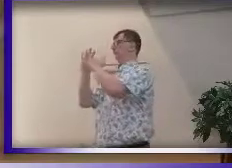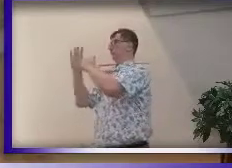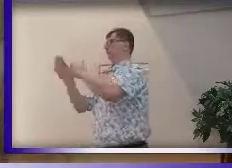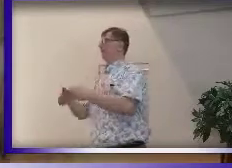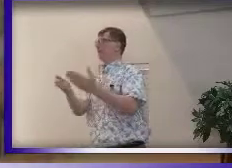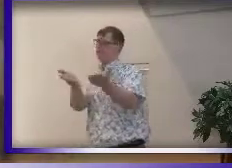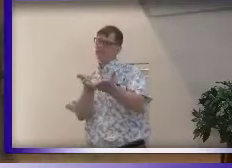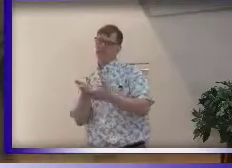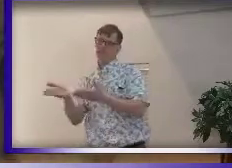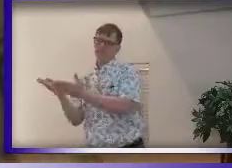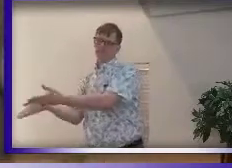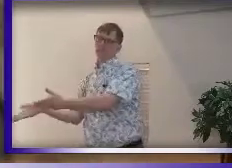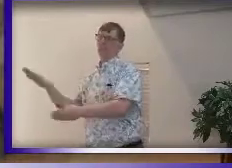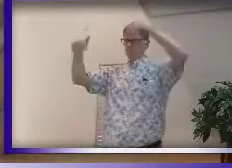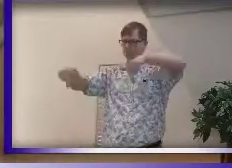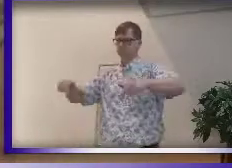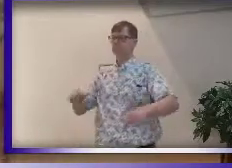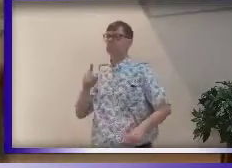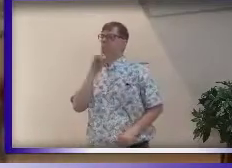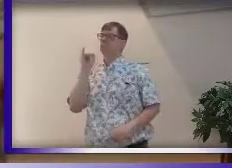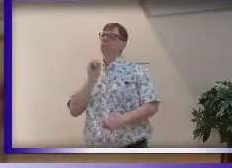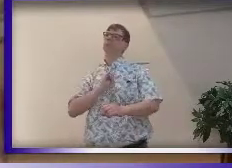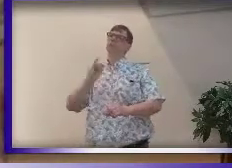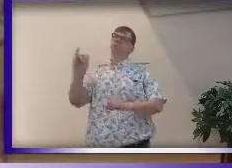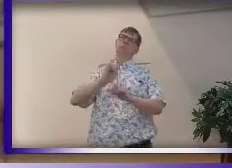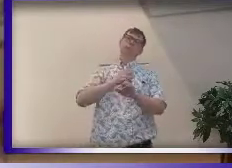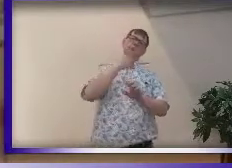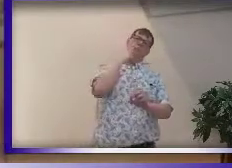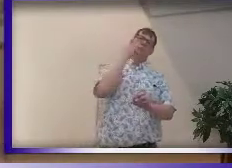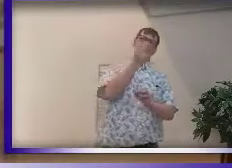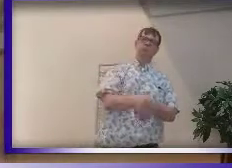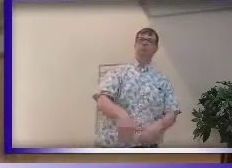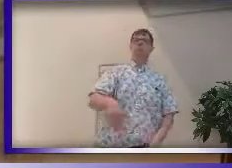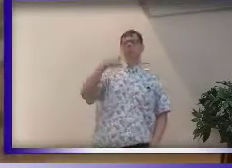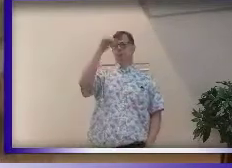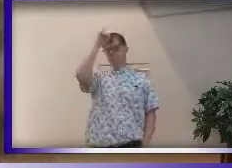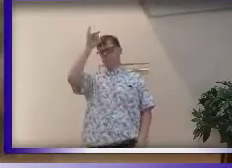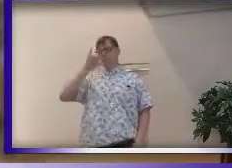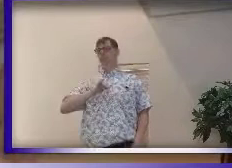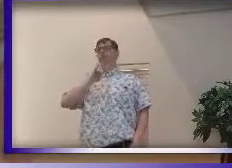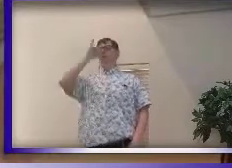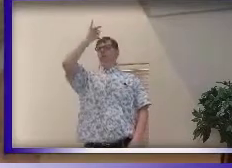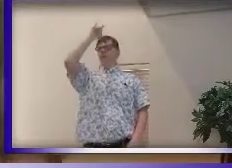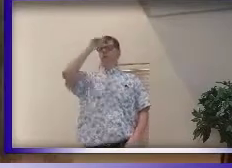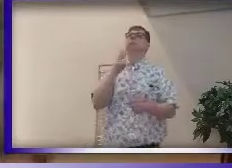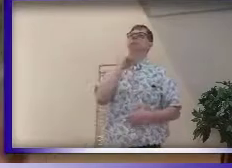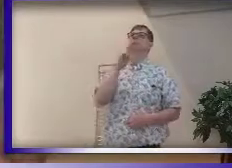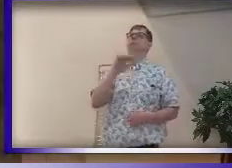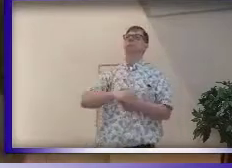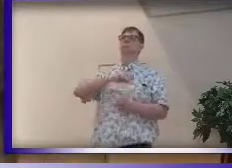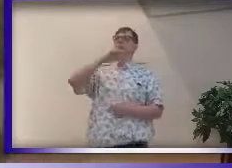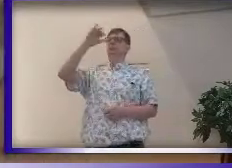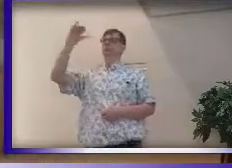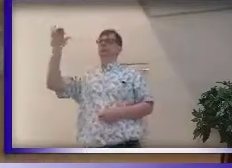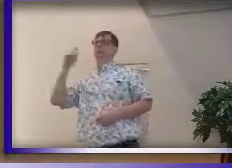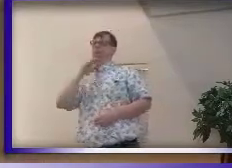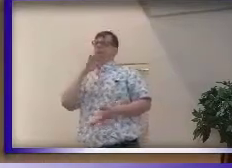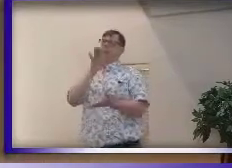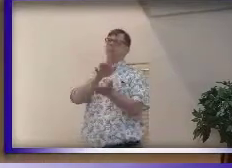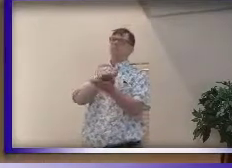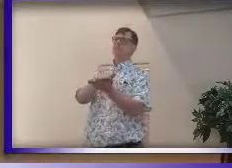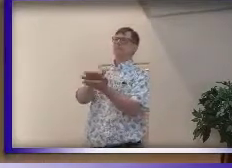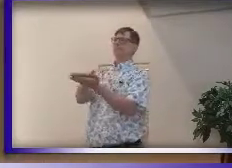come here because they want their kids to have some kind of spiritual practice. And 2 or 3 months in, it's the kid going, "Mom, get up. We have to go to